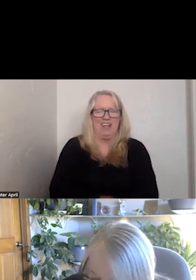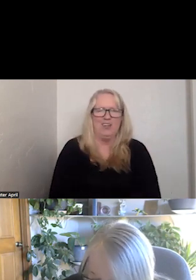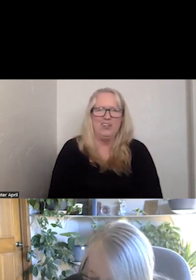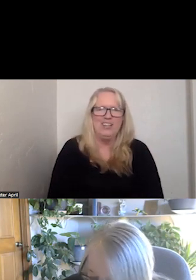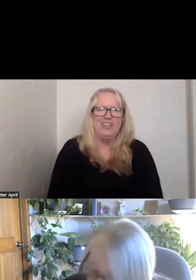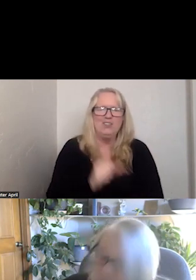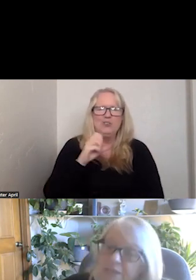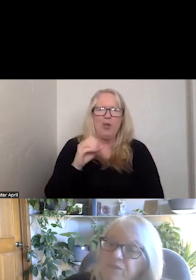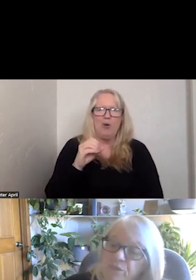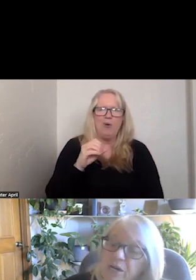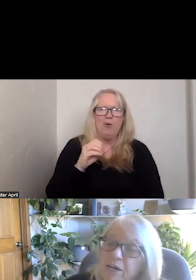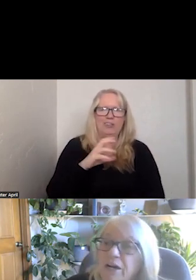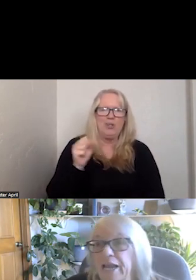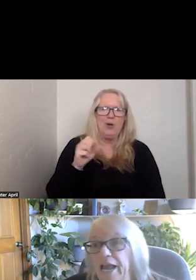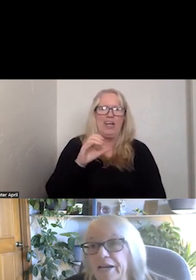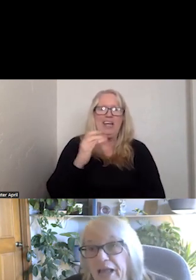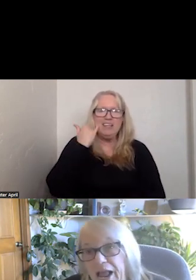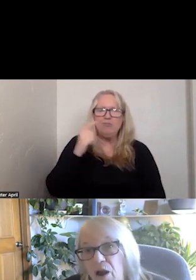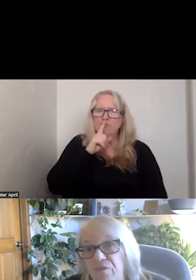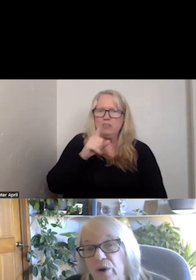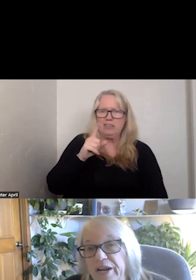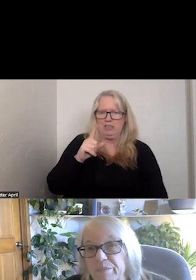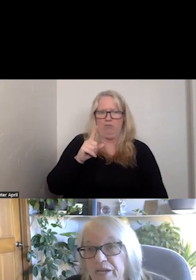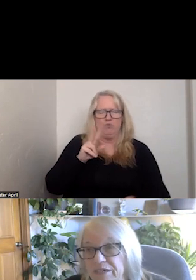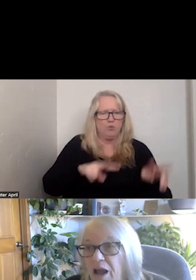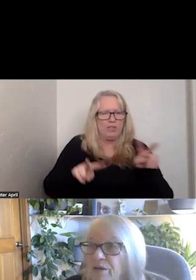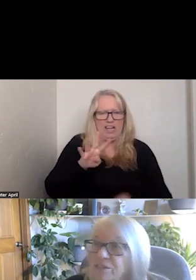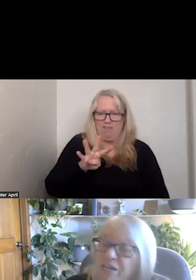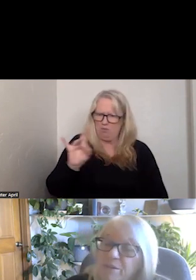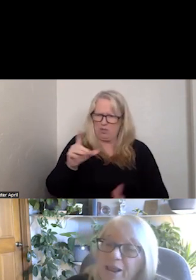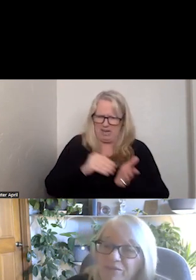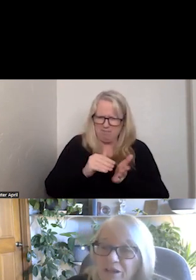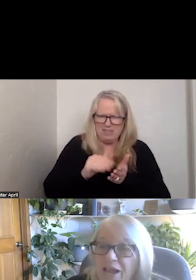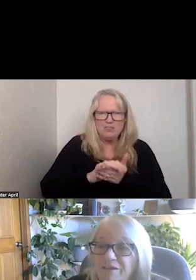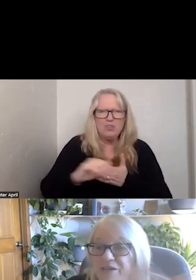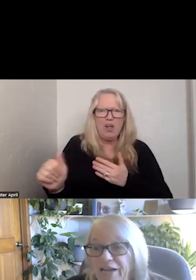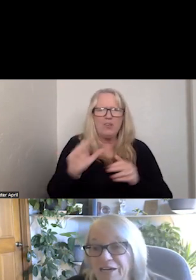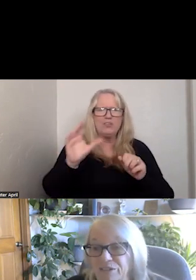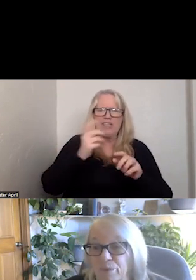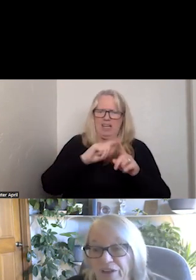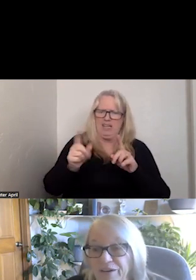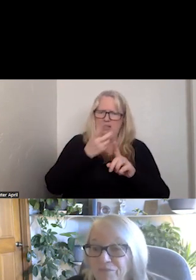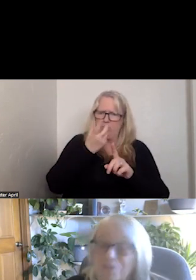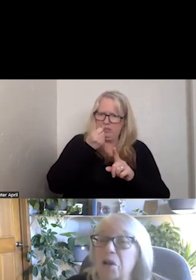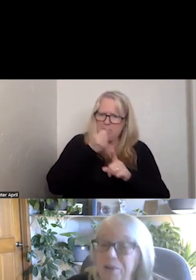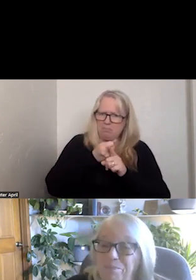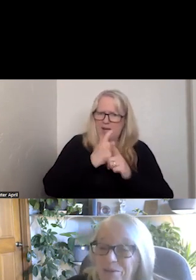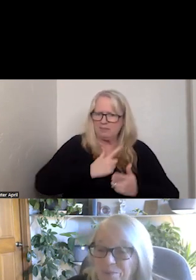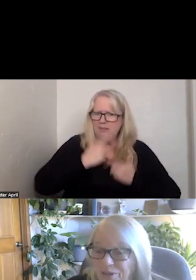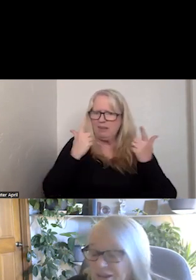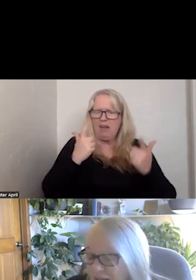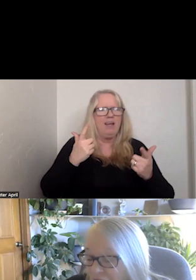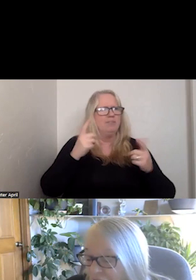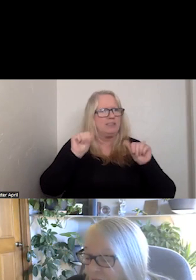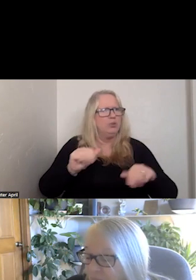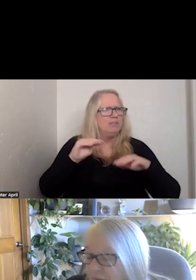So if you really look at how $48 million could impact the lives and act as a preventive to so many